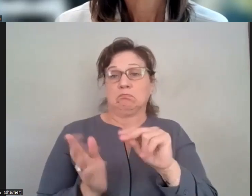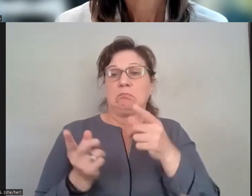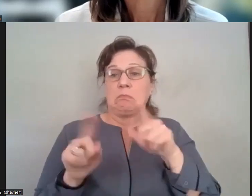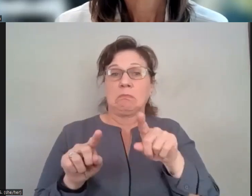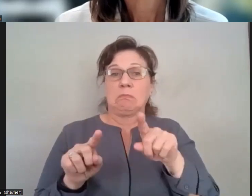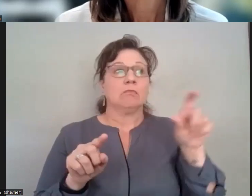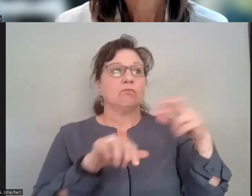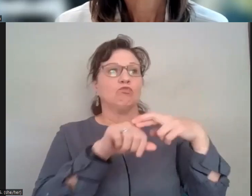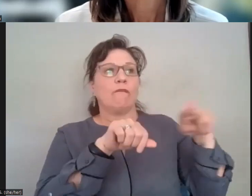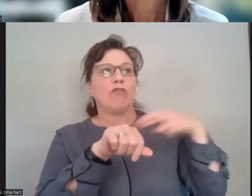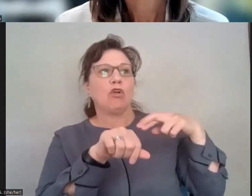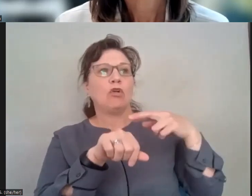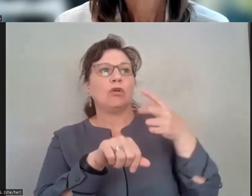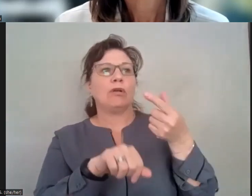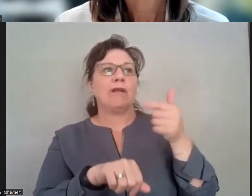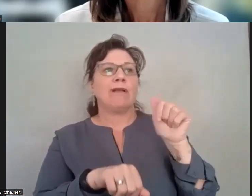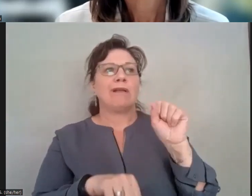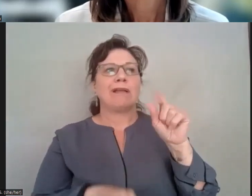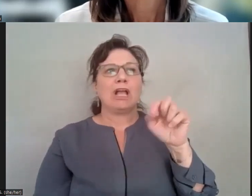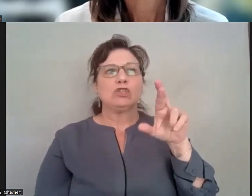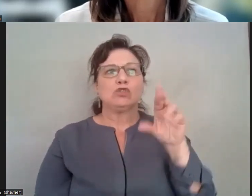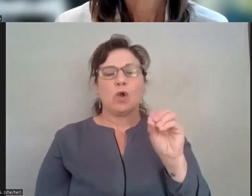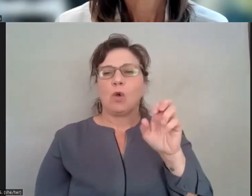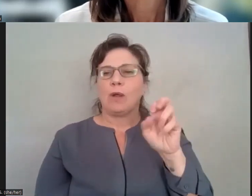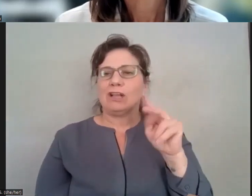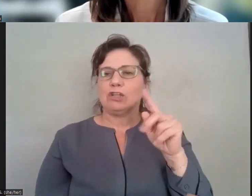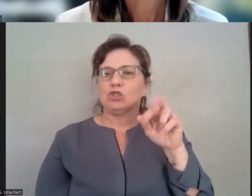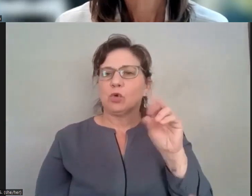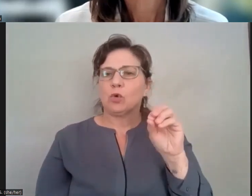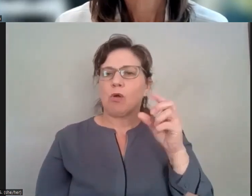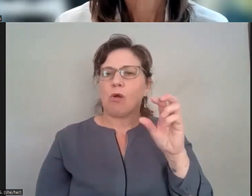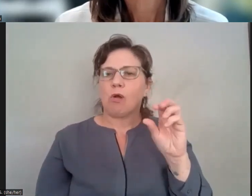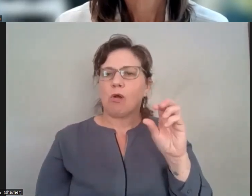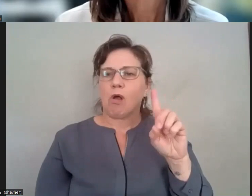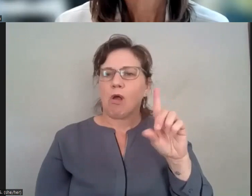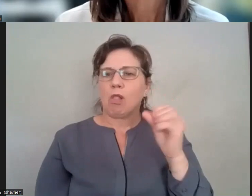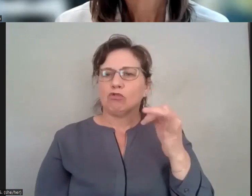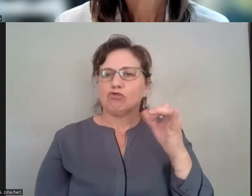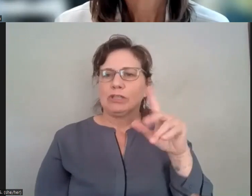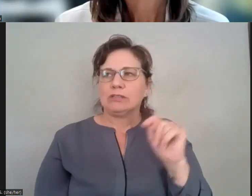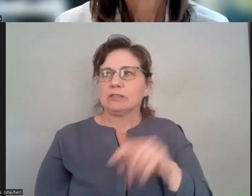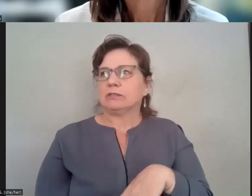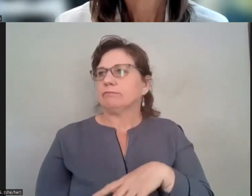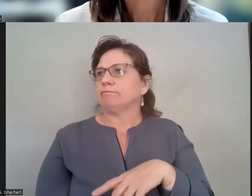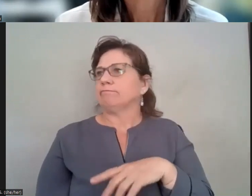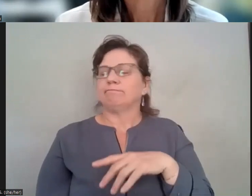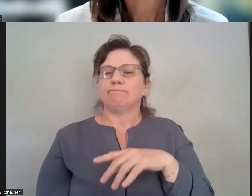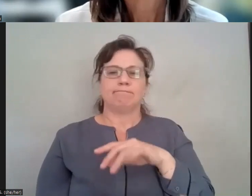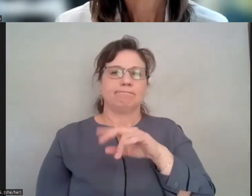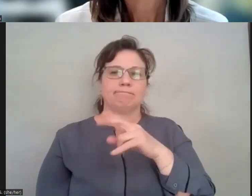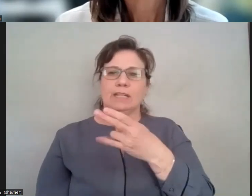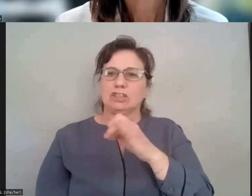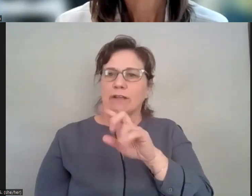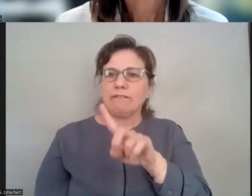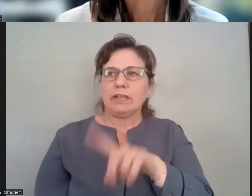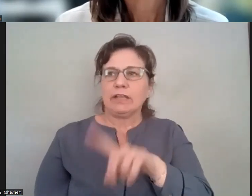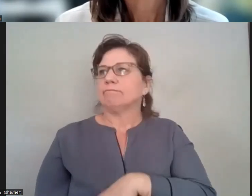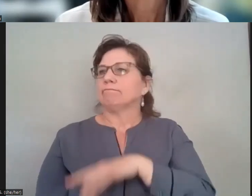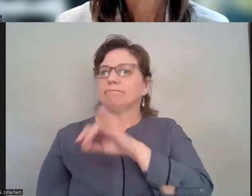referrals from gastroenterologists, primary care physicians, and HIV doctors.